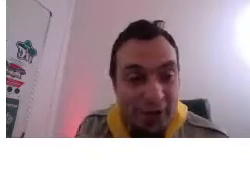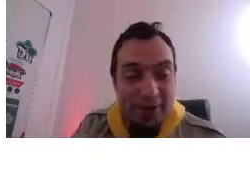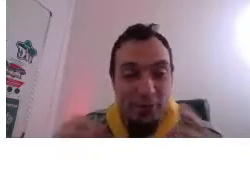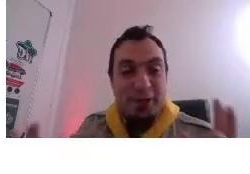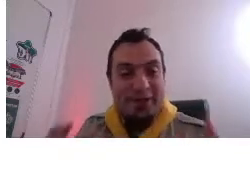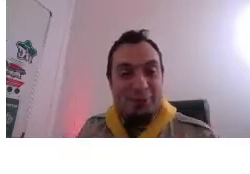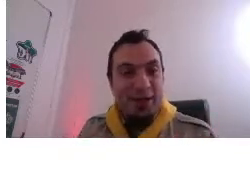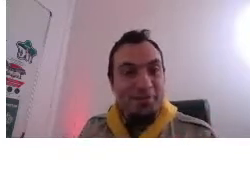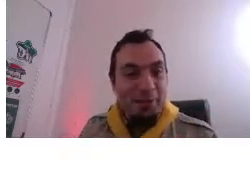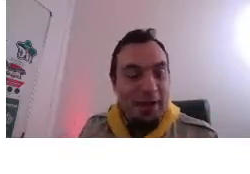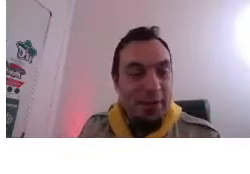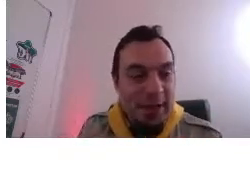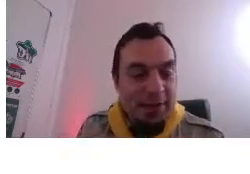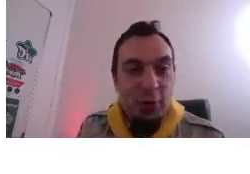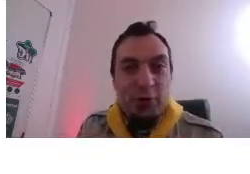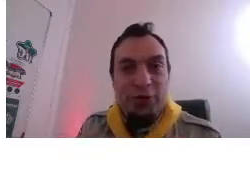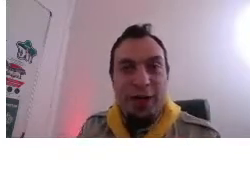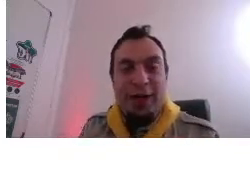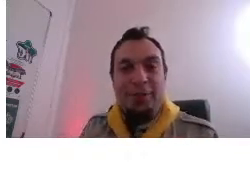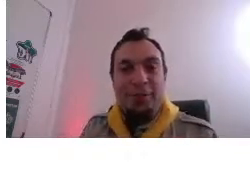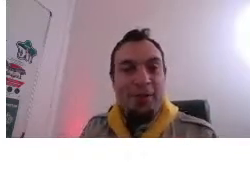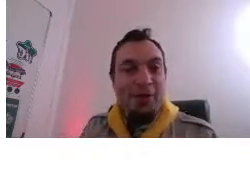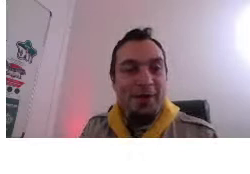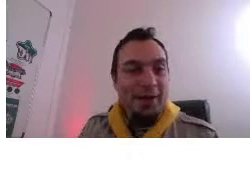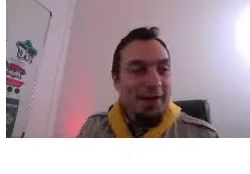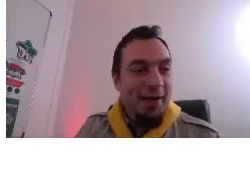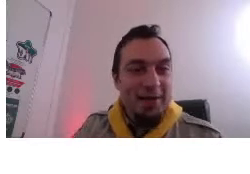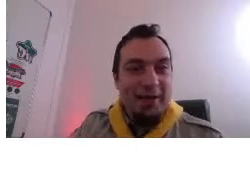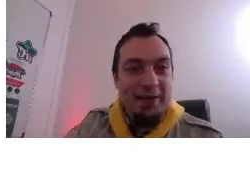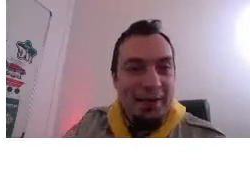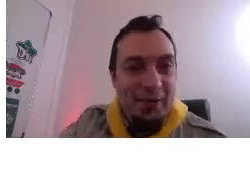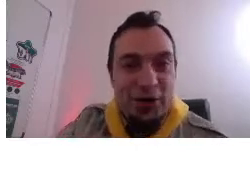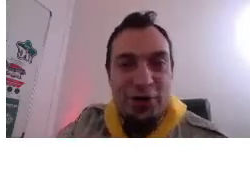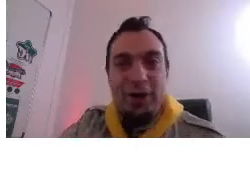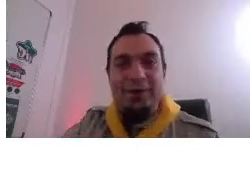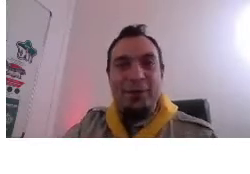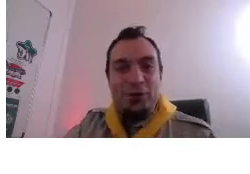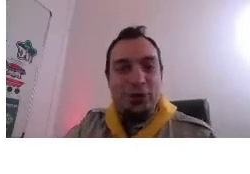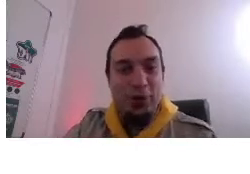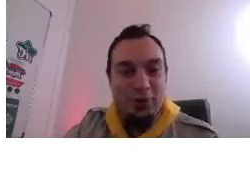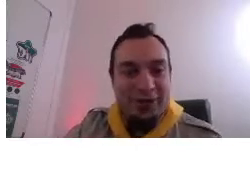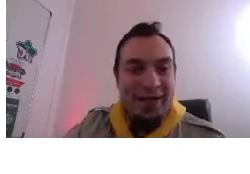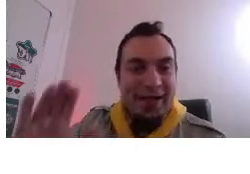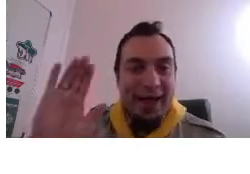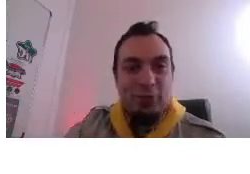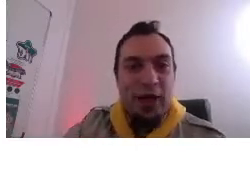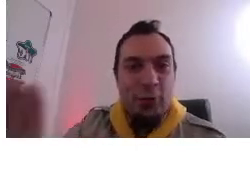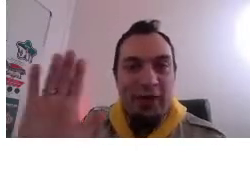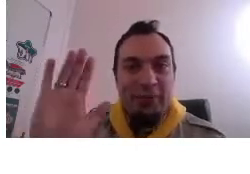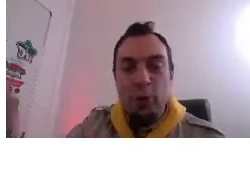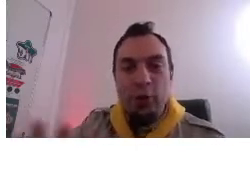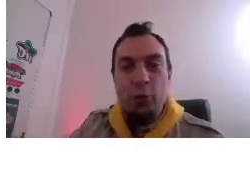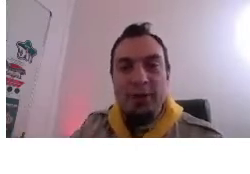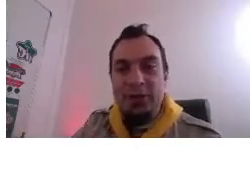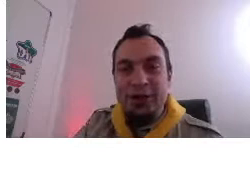adventure movement as well. My name is Dejan Stojkovic. I am the Pathfinder and Adventure Director for the British Union Conference, and today we